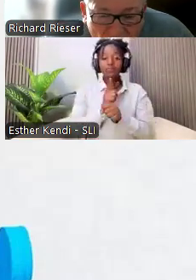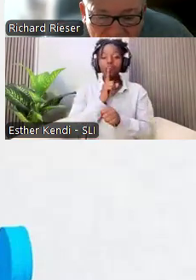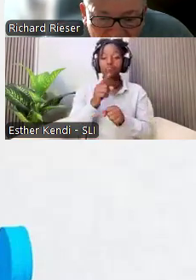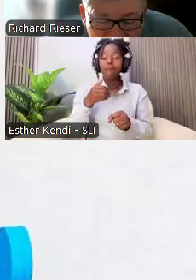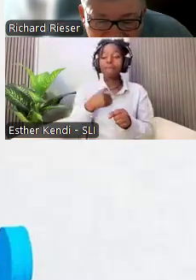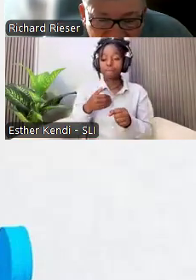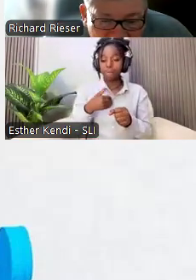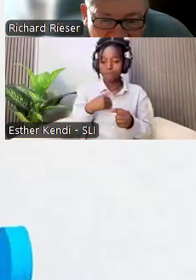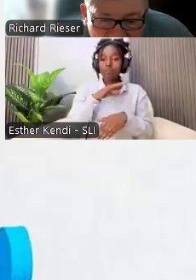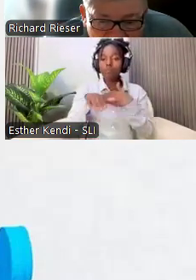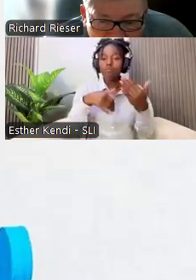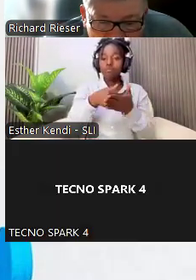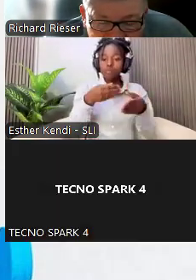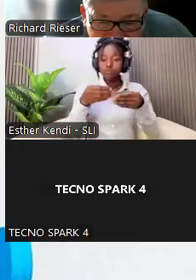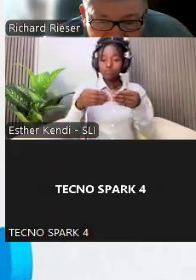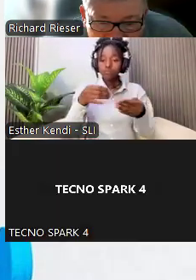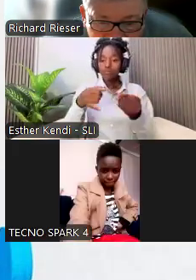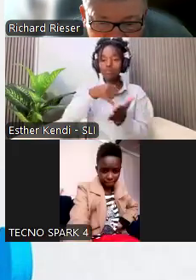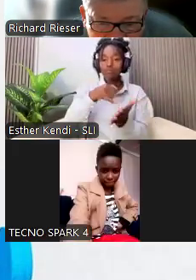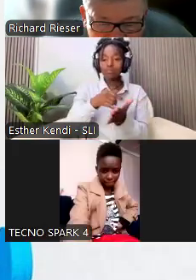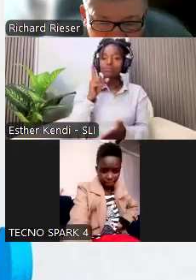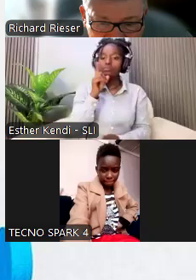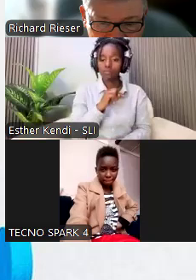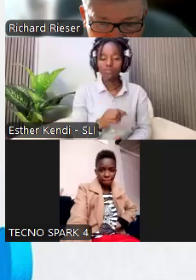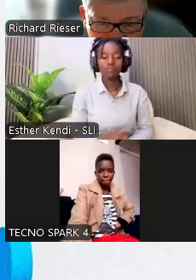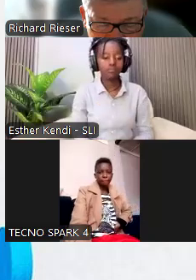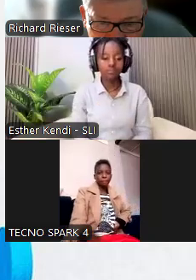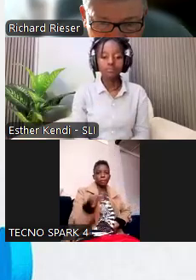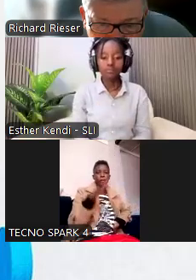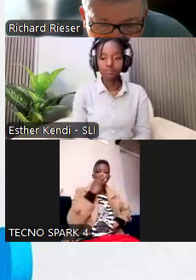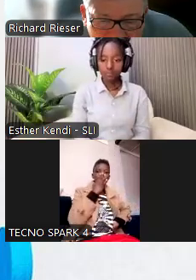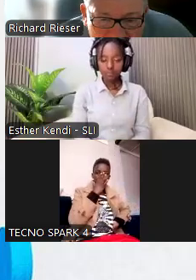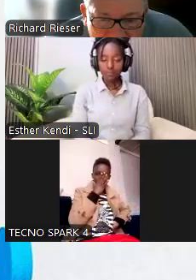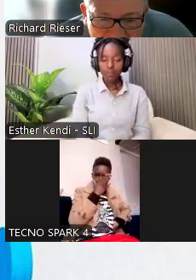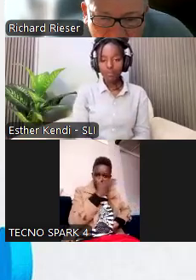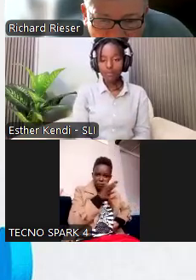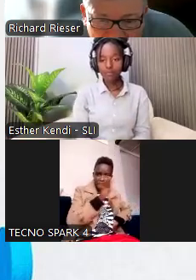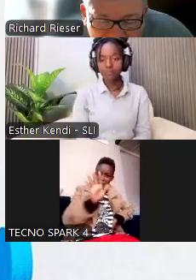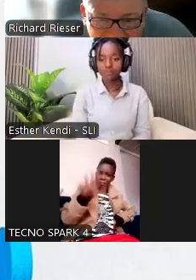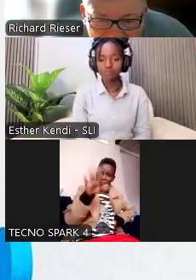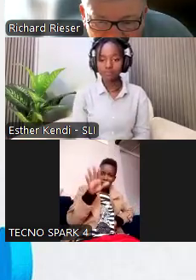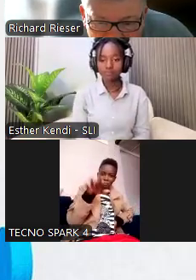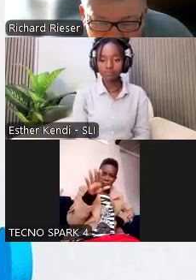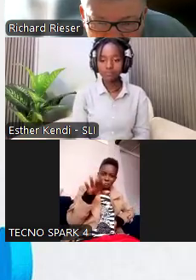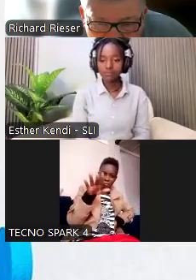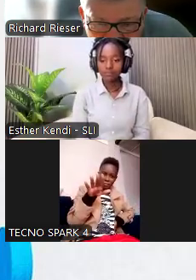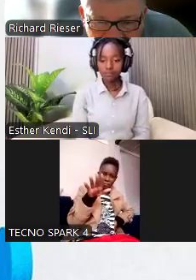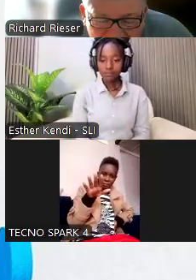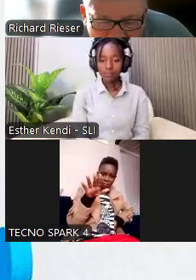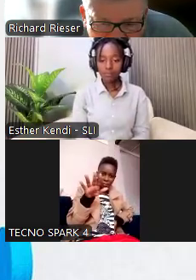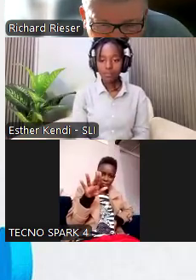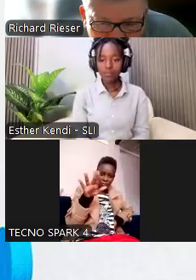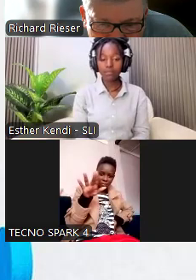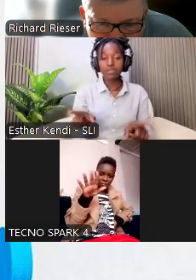using alternative ways to get around, such as many visually impaired and blind people, or indeed deaf people who are